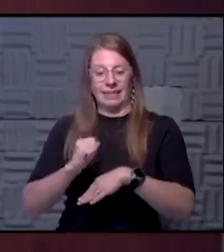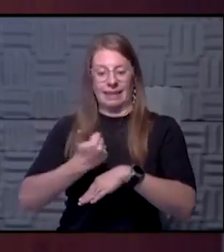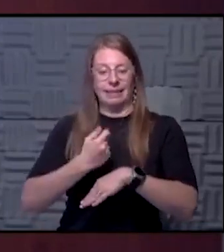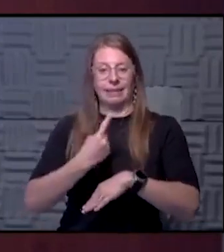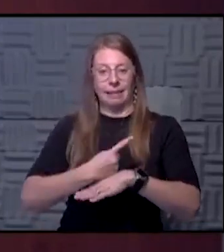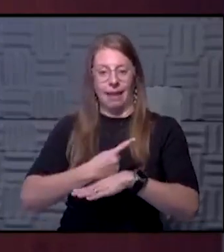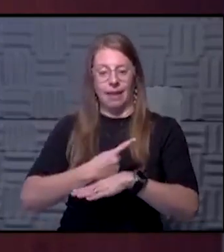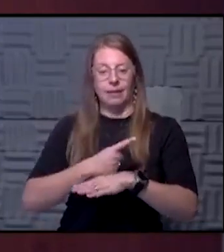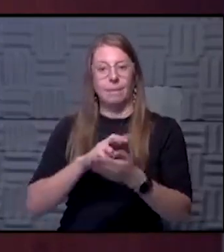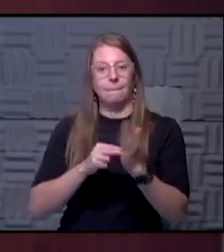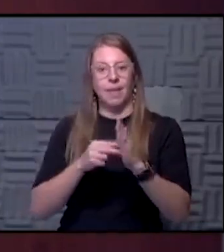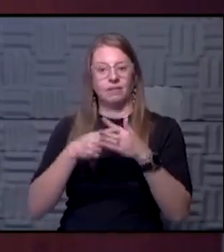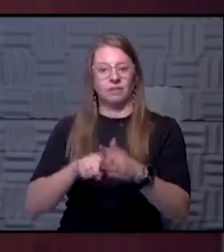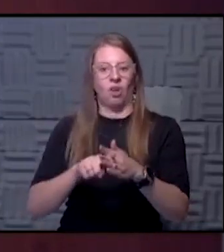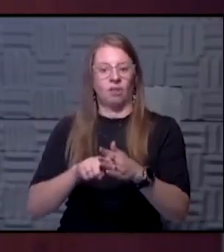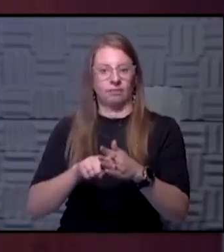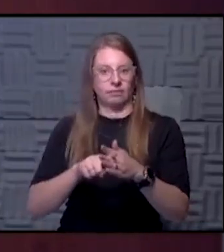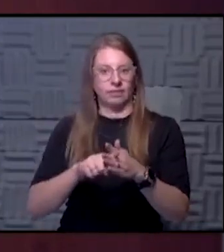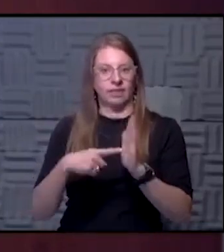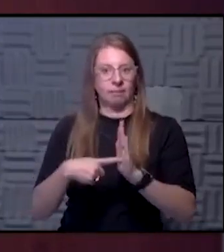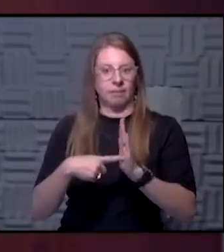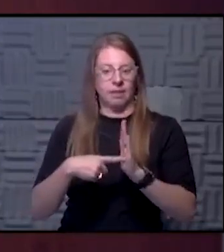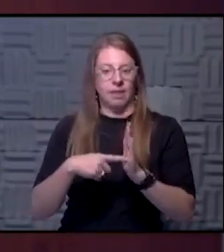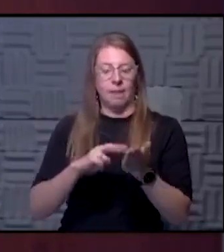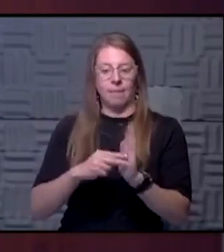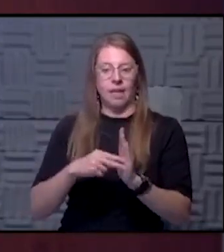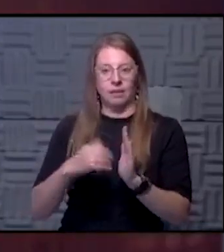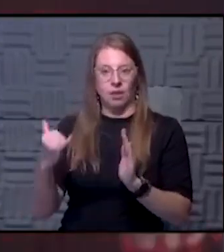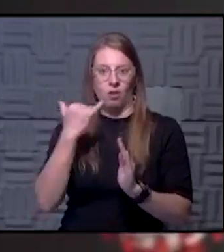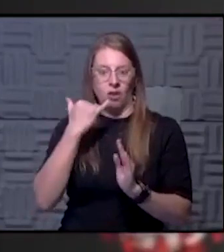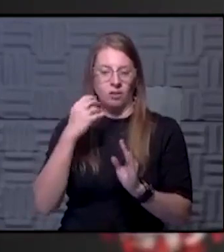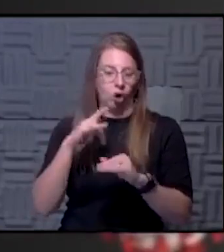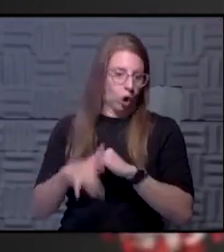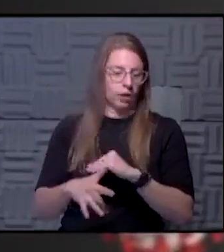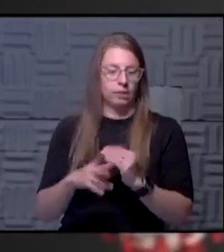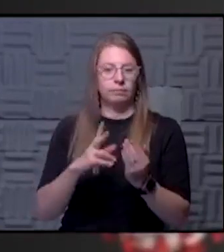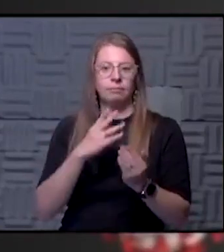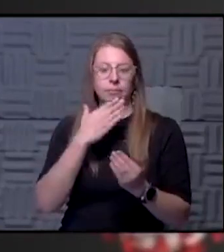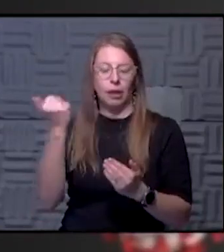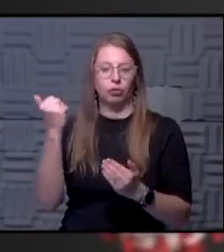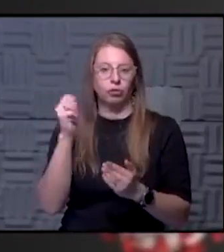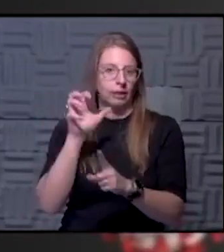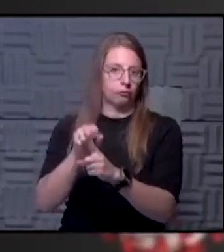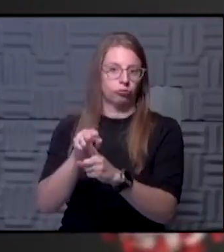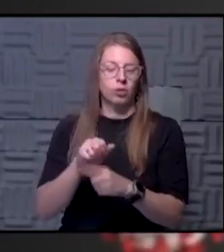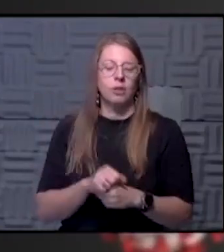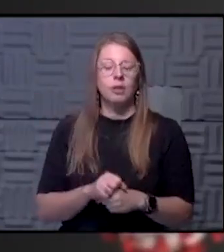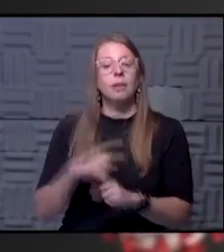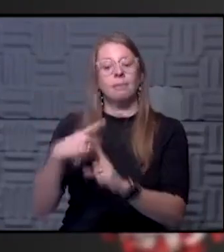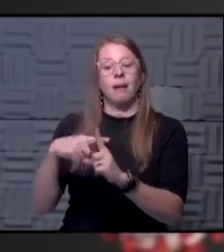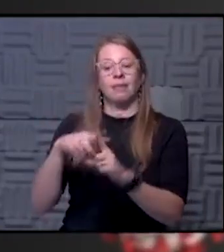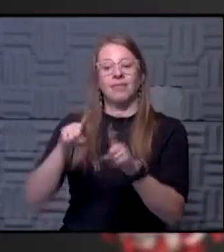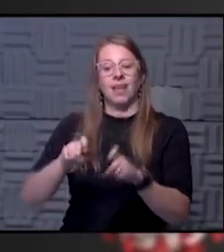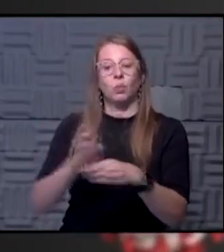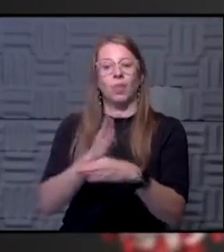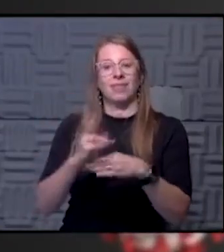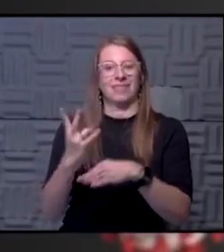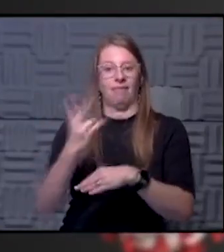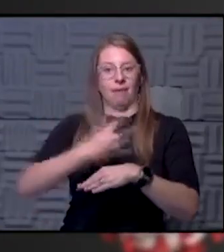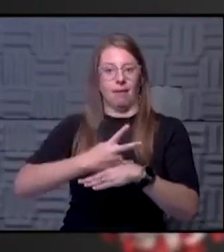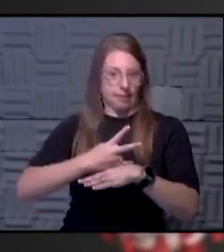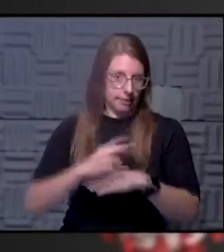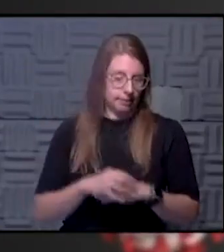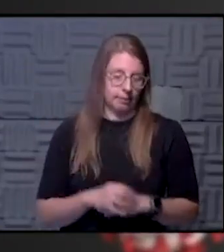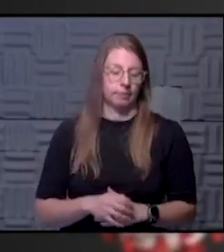onset of their symptoms. So, the sooner they call us, the better. They have to have a positive test within 7